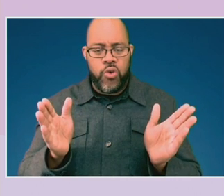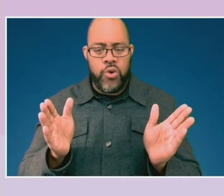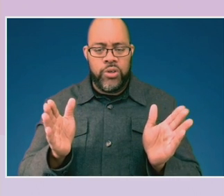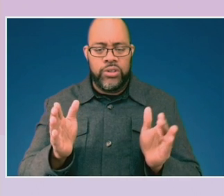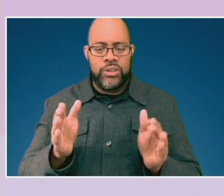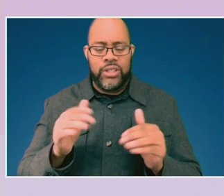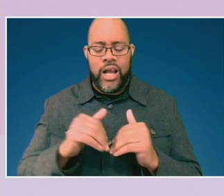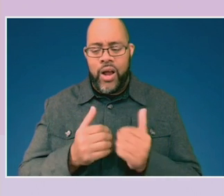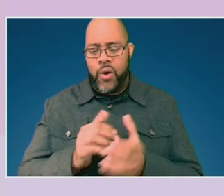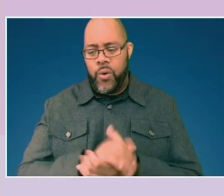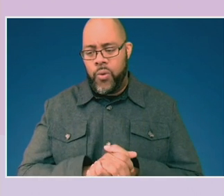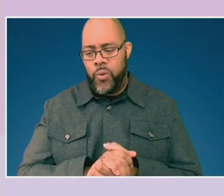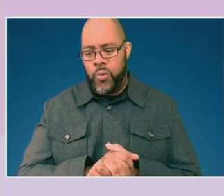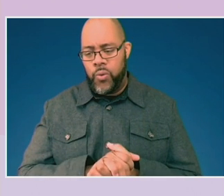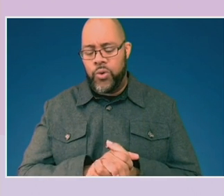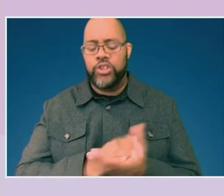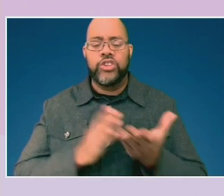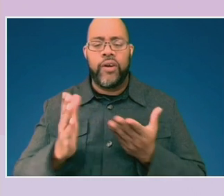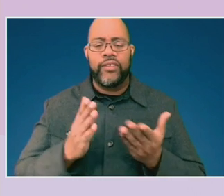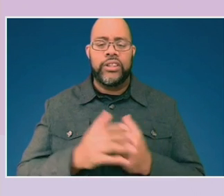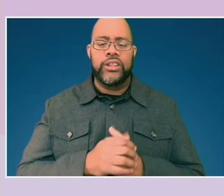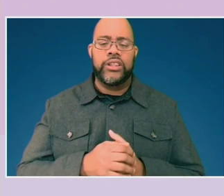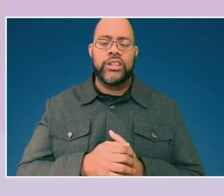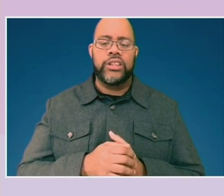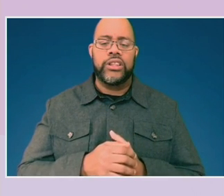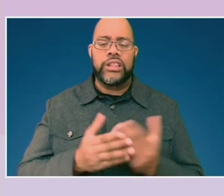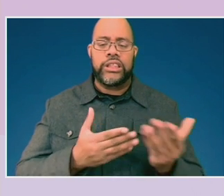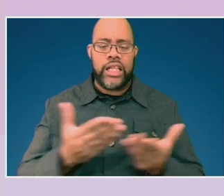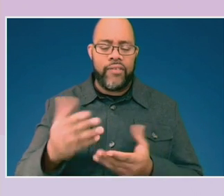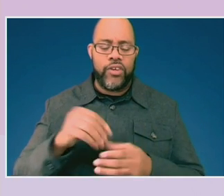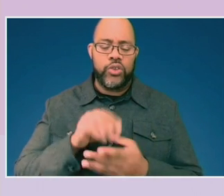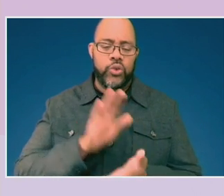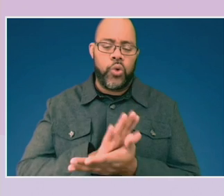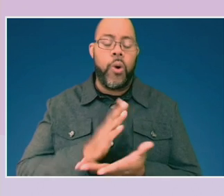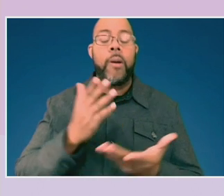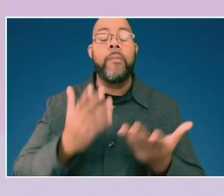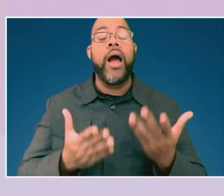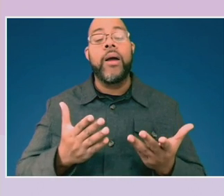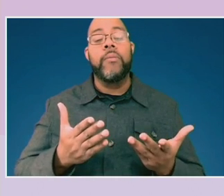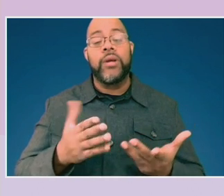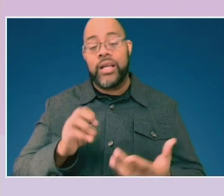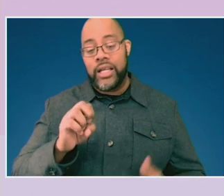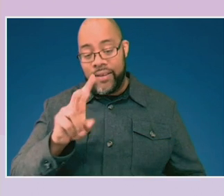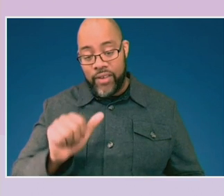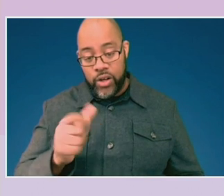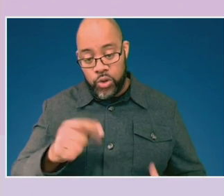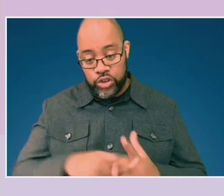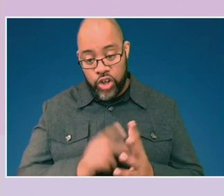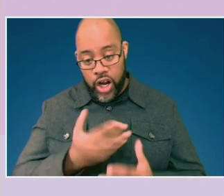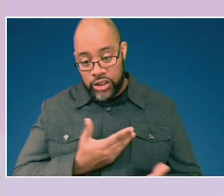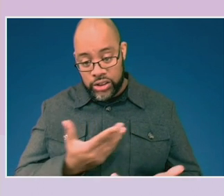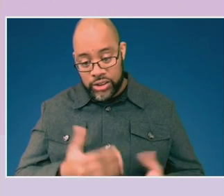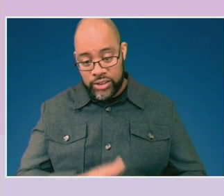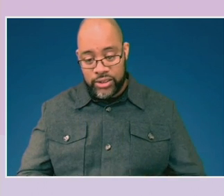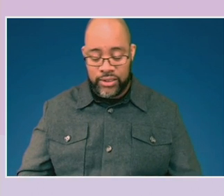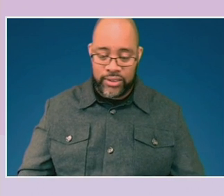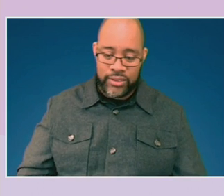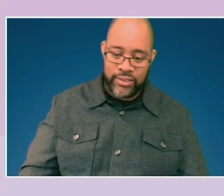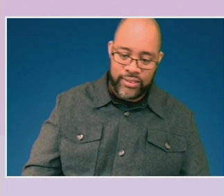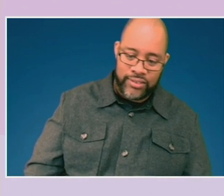that services are being delivered in schools. And maybe Eva, do you want to start us off?